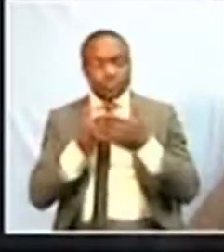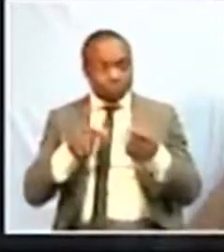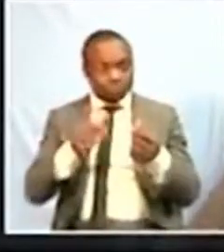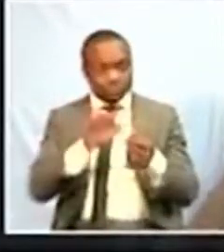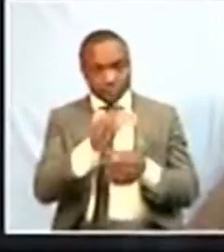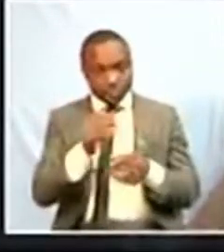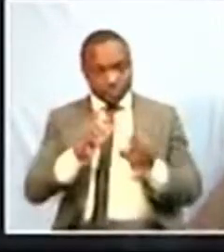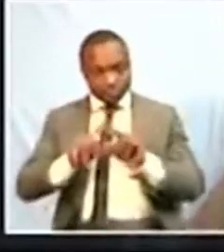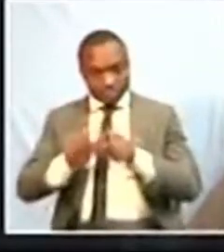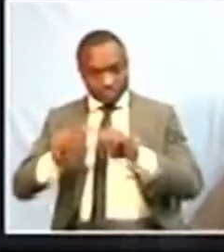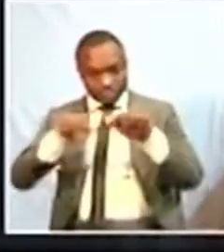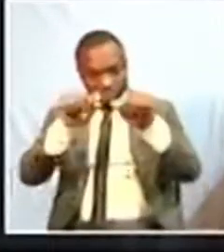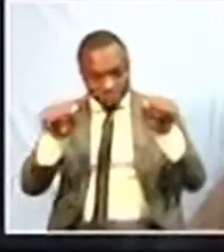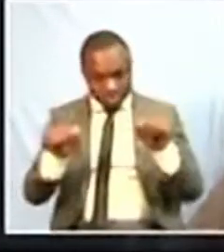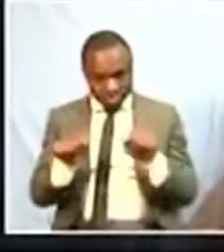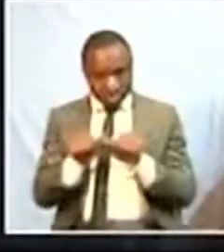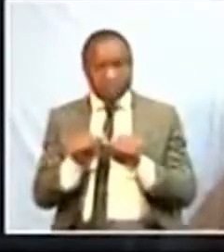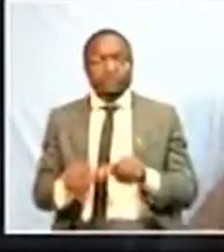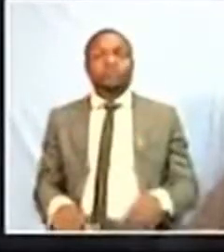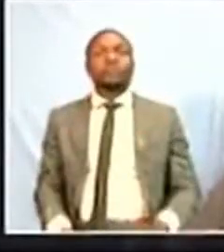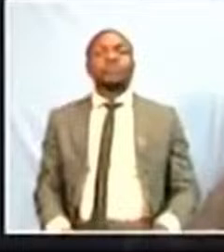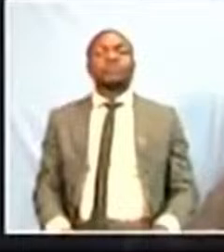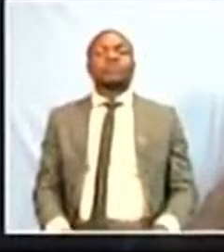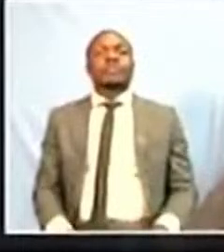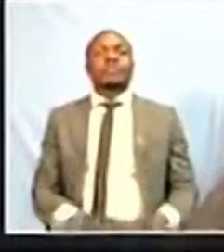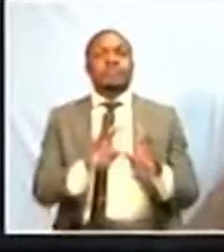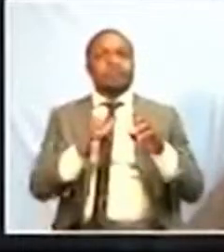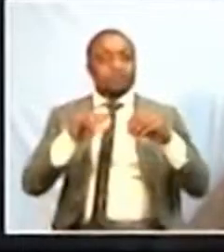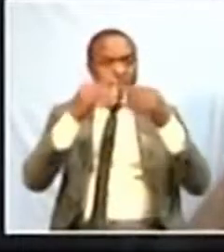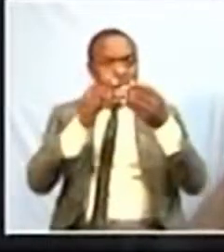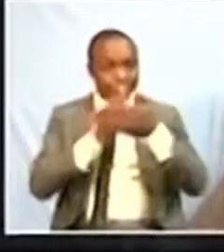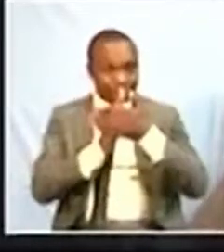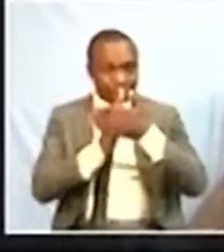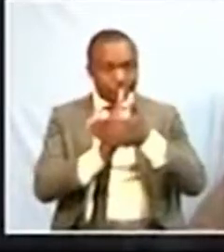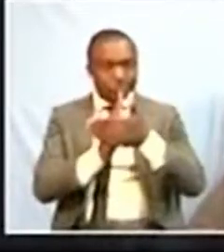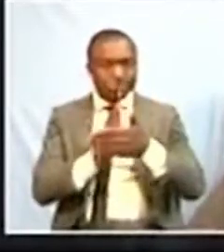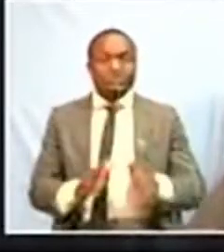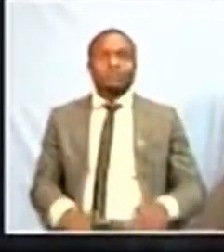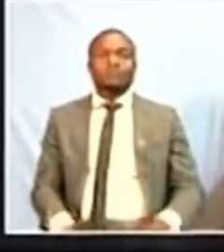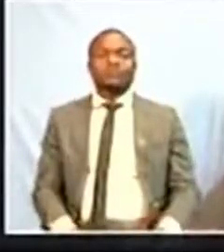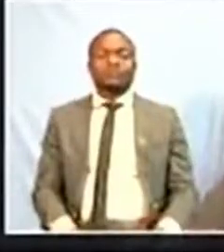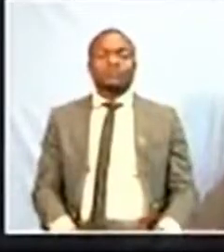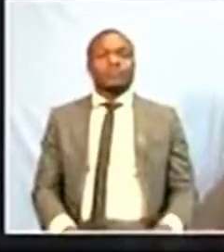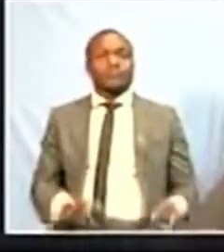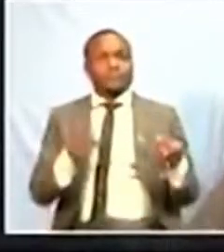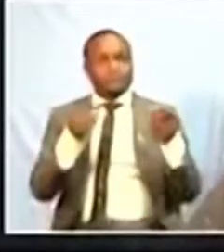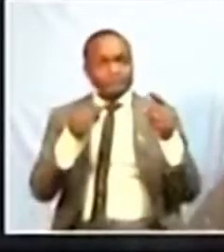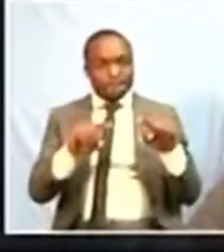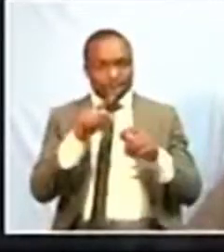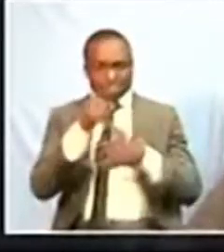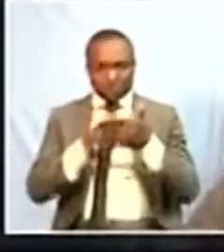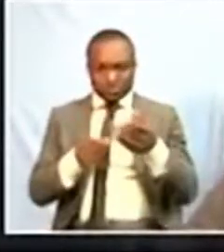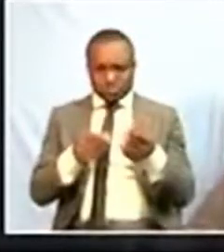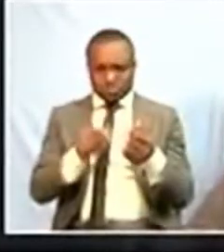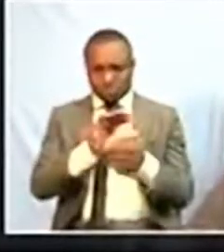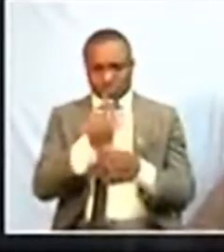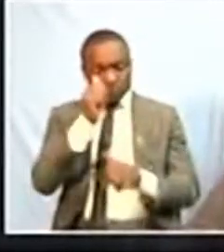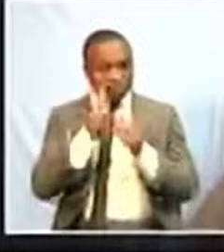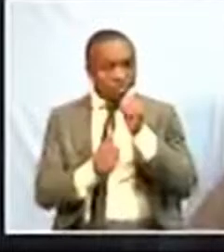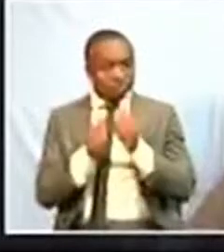the different areas, and it provides guidance. When we... What feedback? From